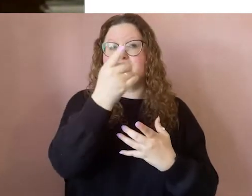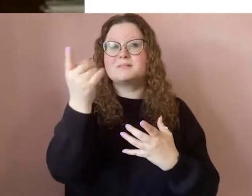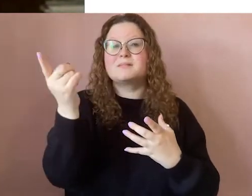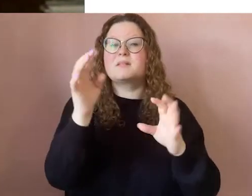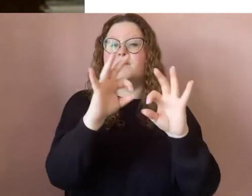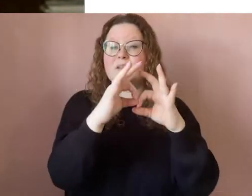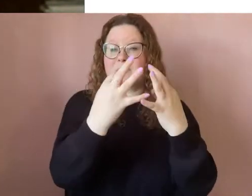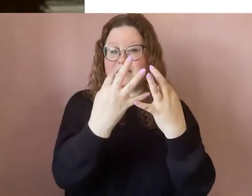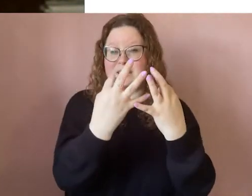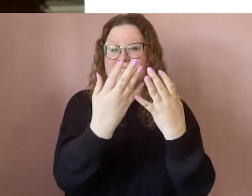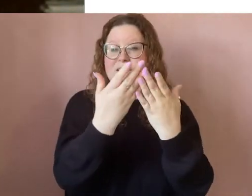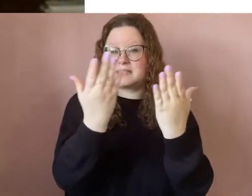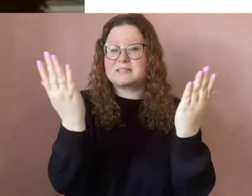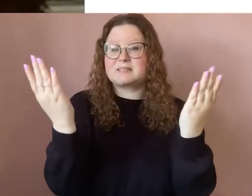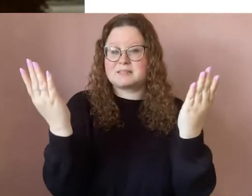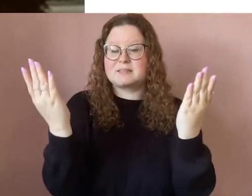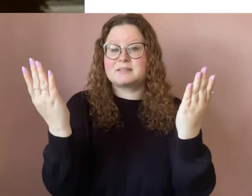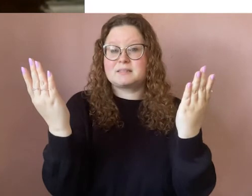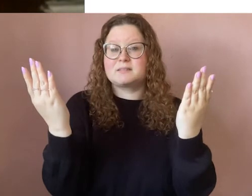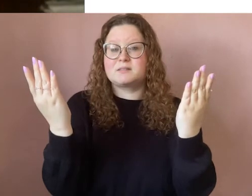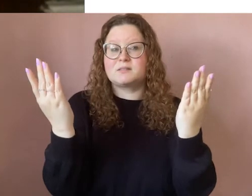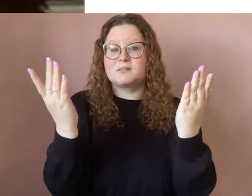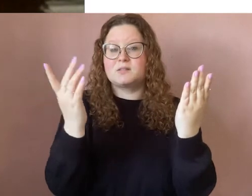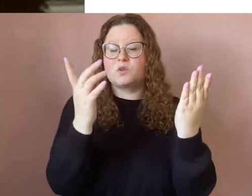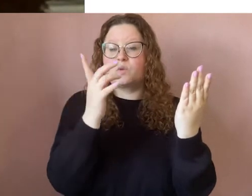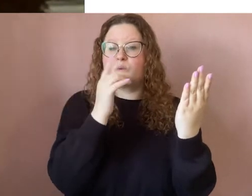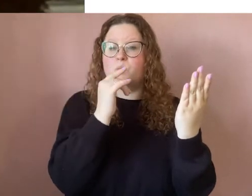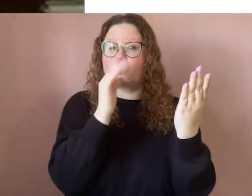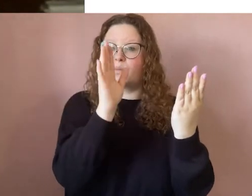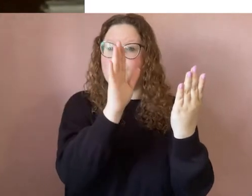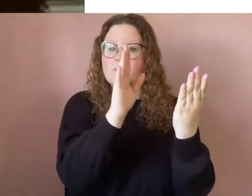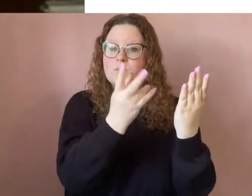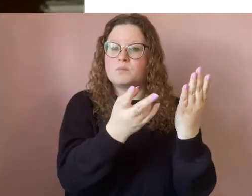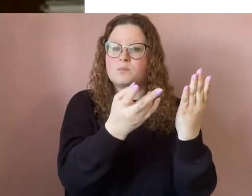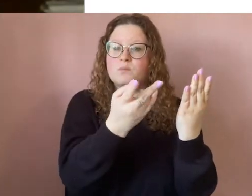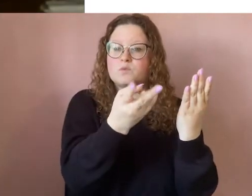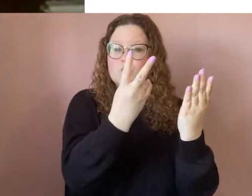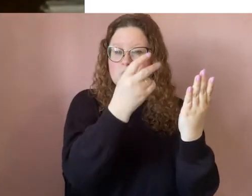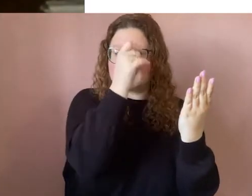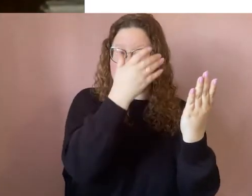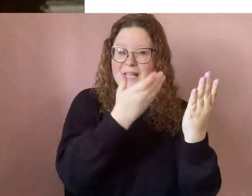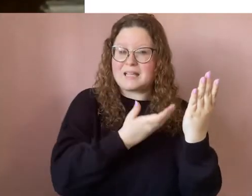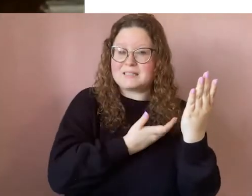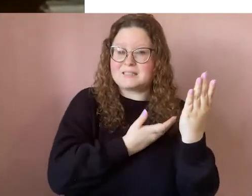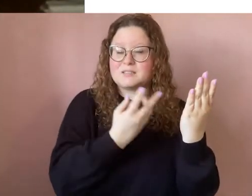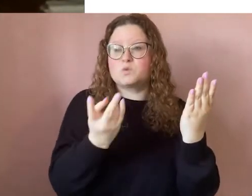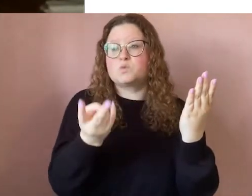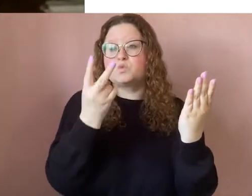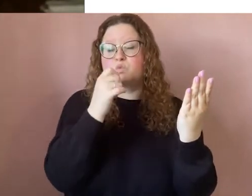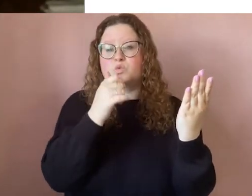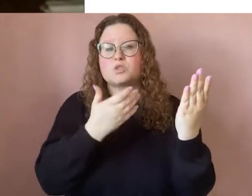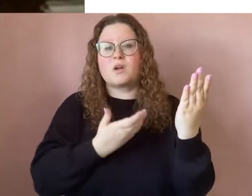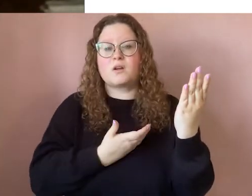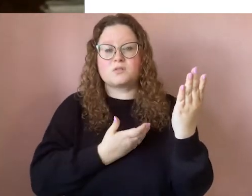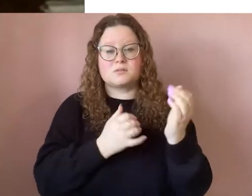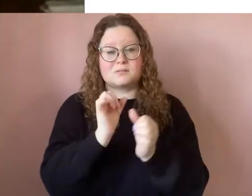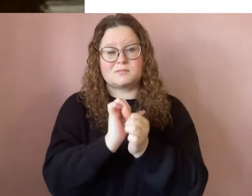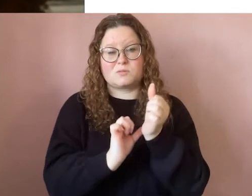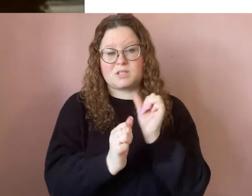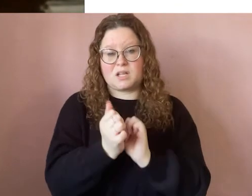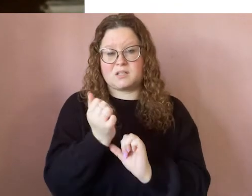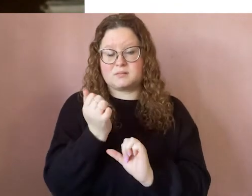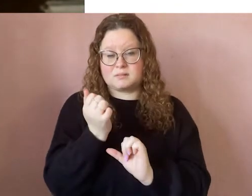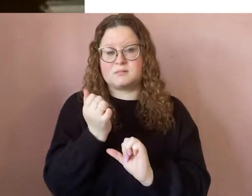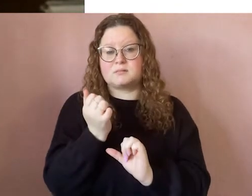2,000 people, who had lost 2 sons and 2 daughters to suicide in